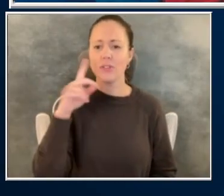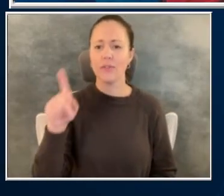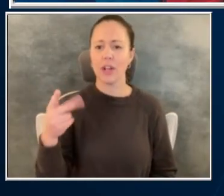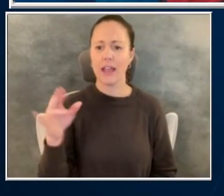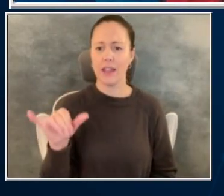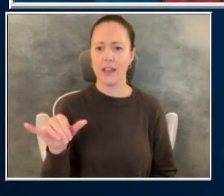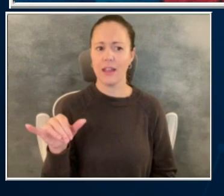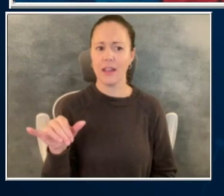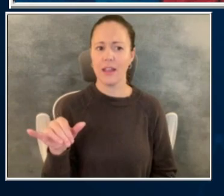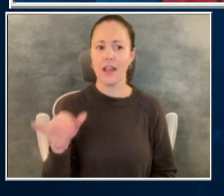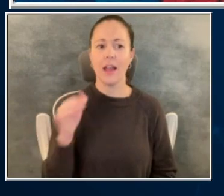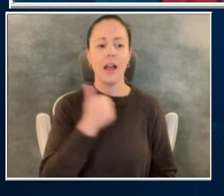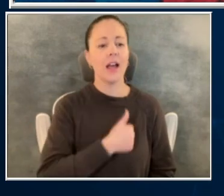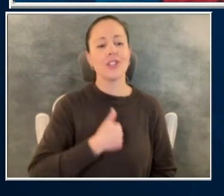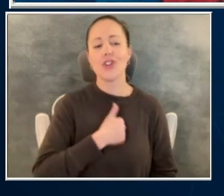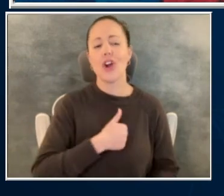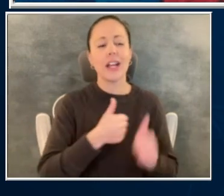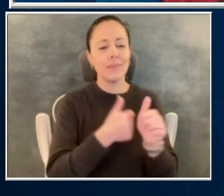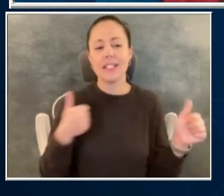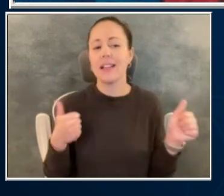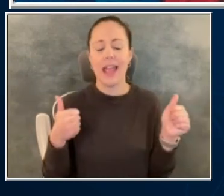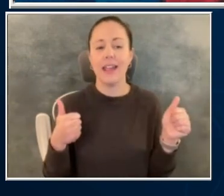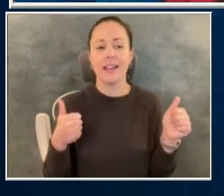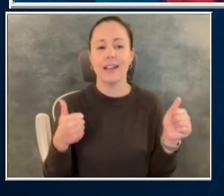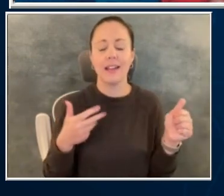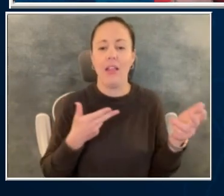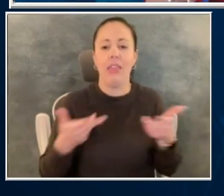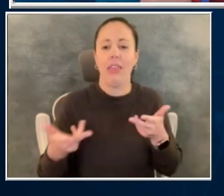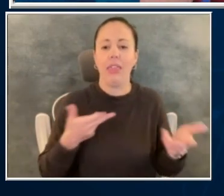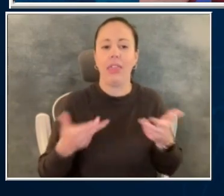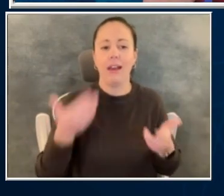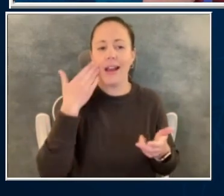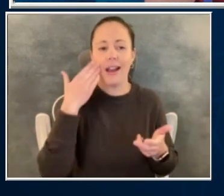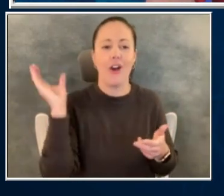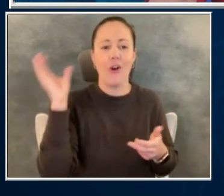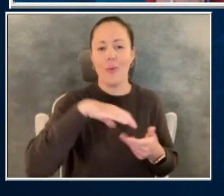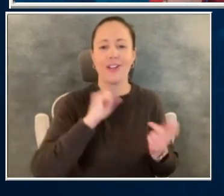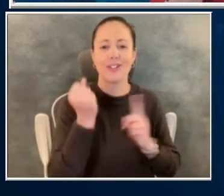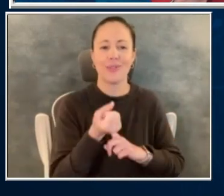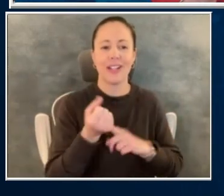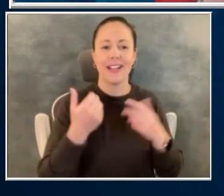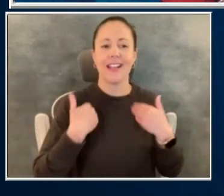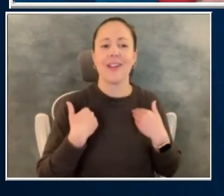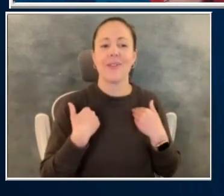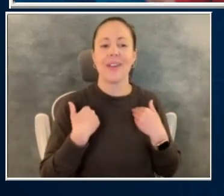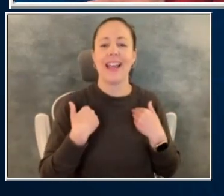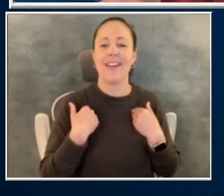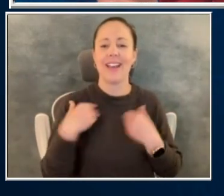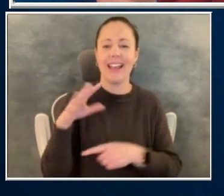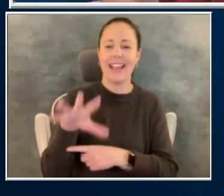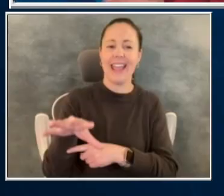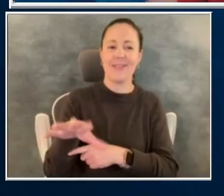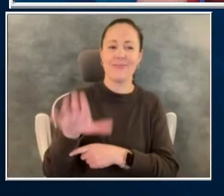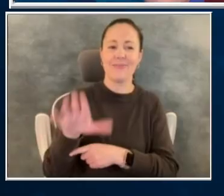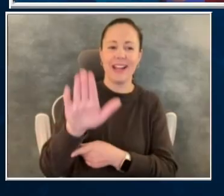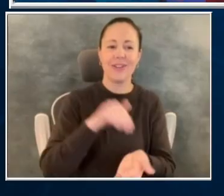Sorry, we have a bit of a delay, and I know this is a weird situation because we have a camera in your doctor's appointment. So, Kathy, thank you